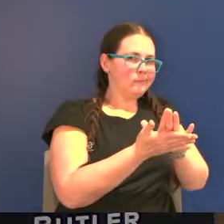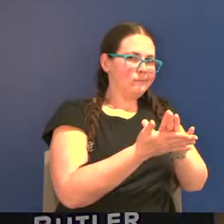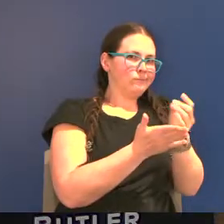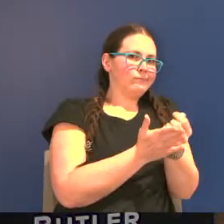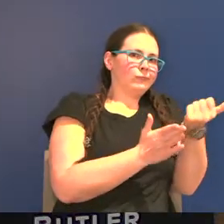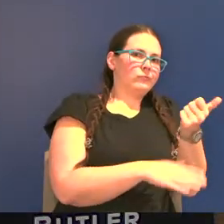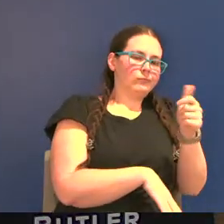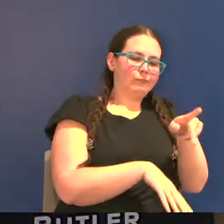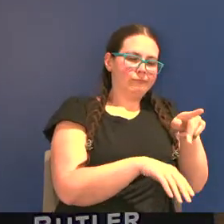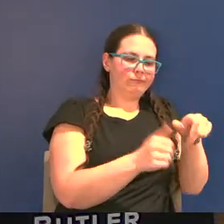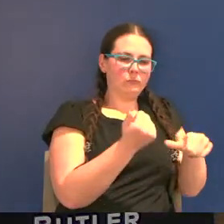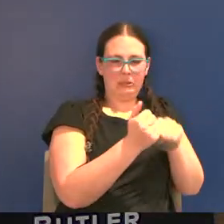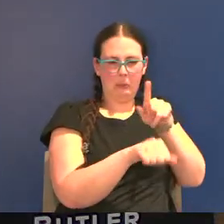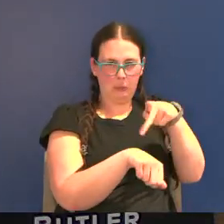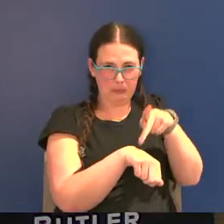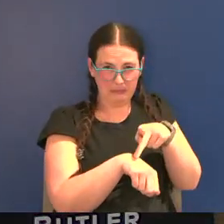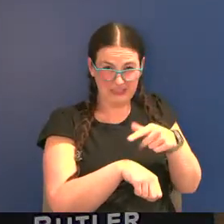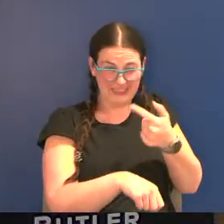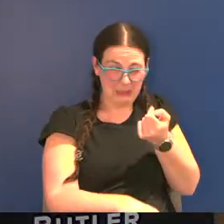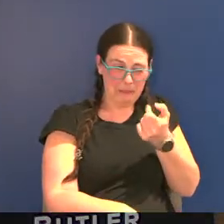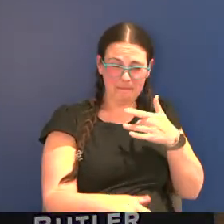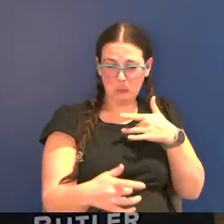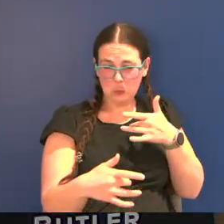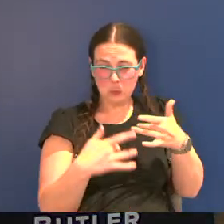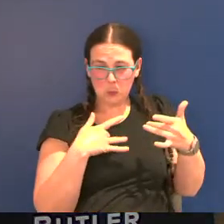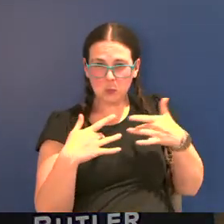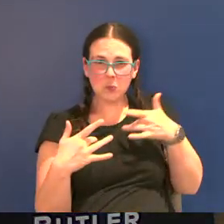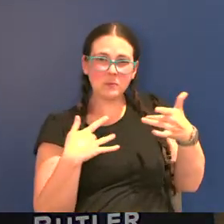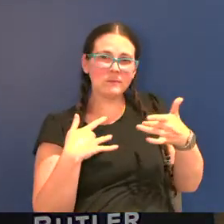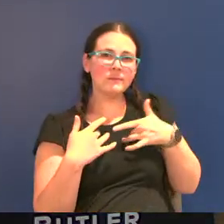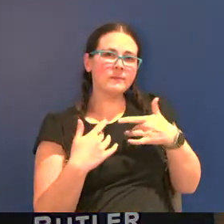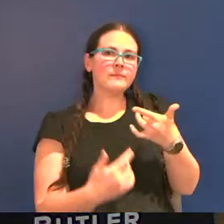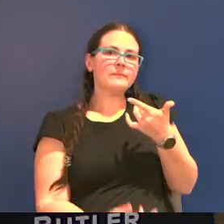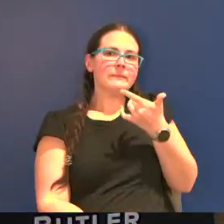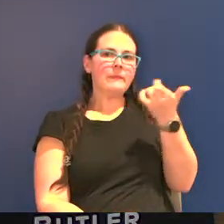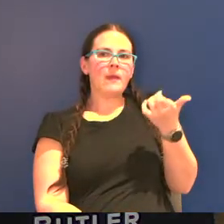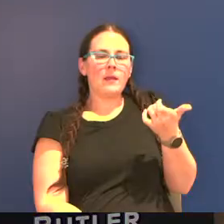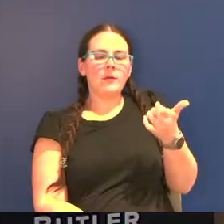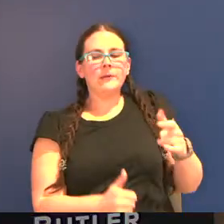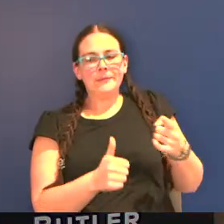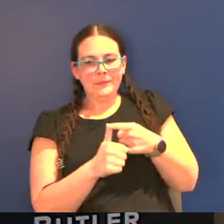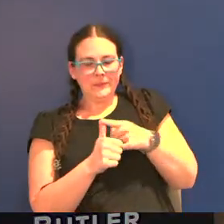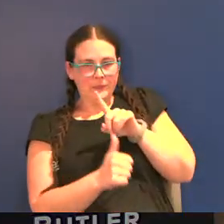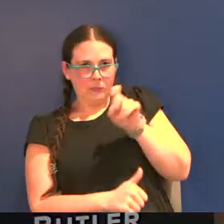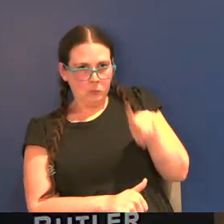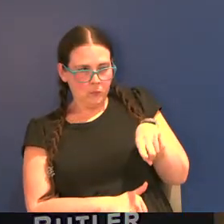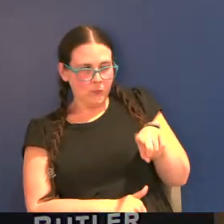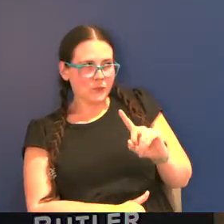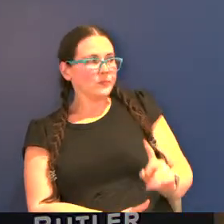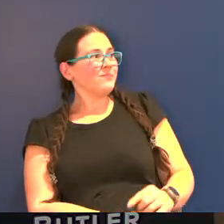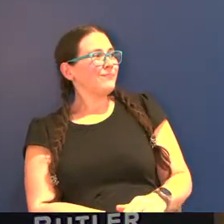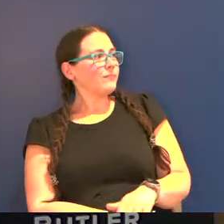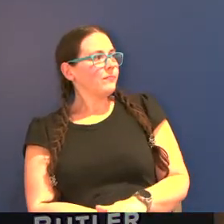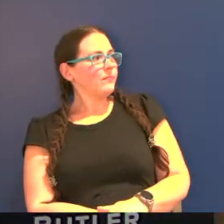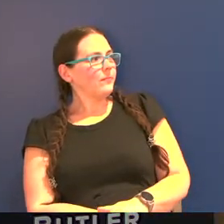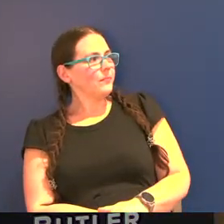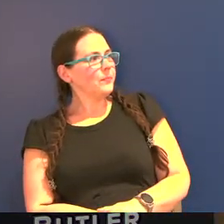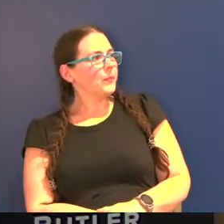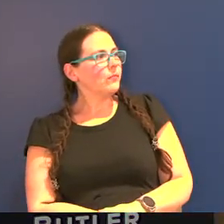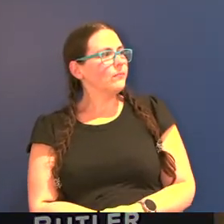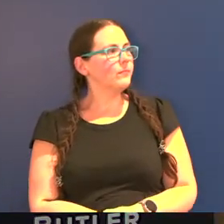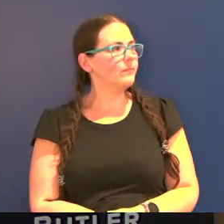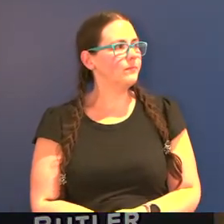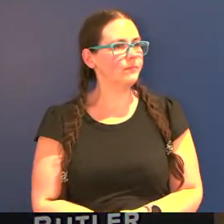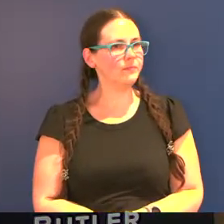concerns, primarily because I guess my first question really is